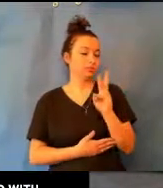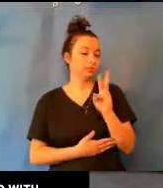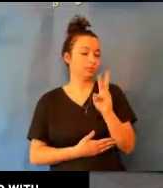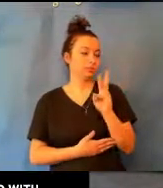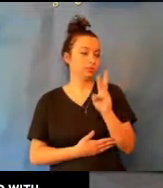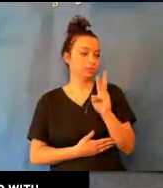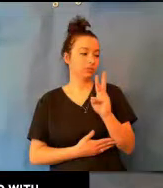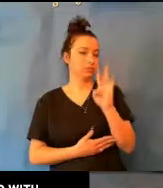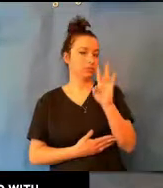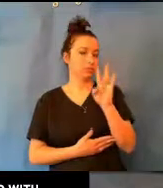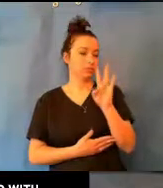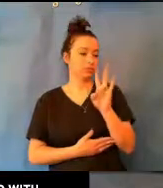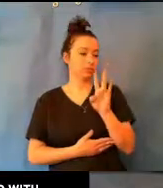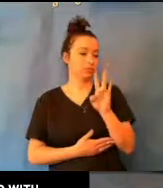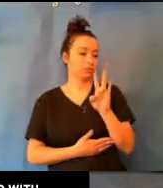6,